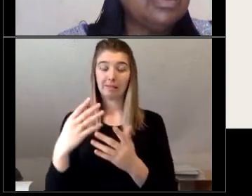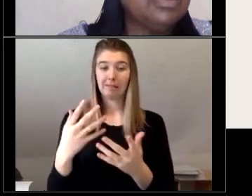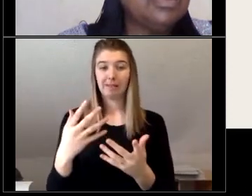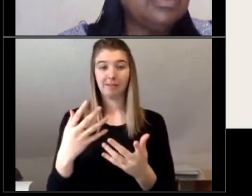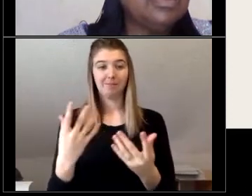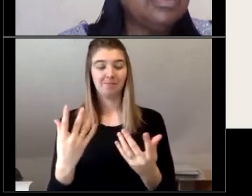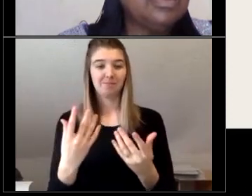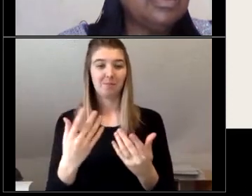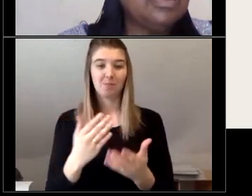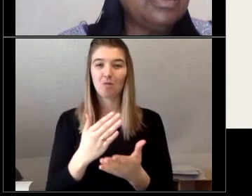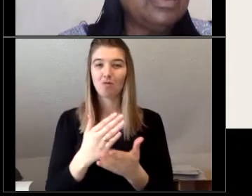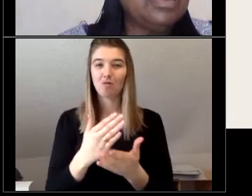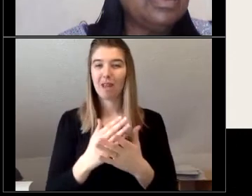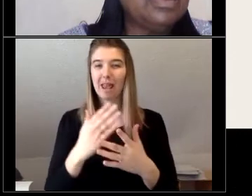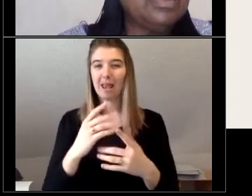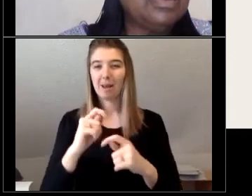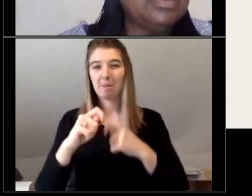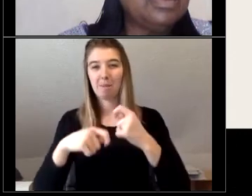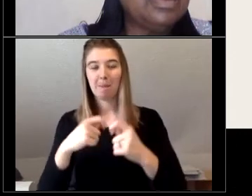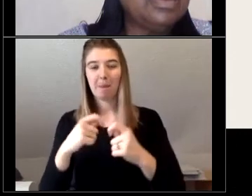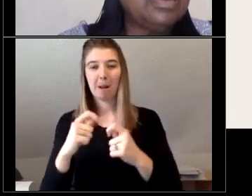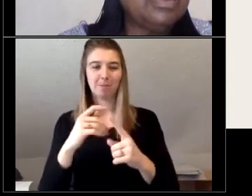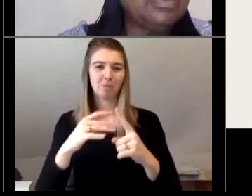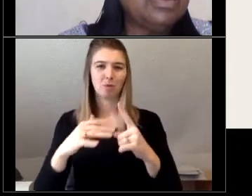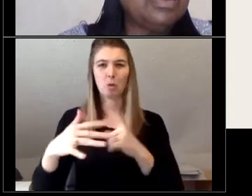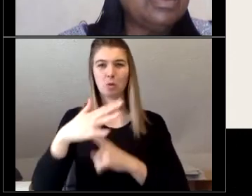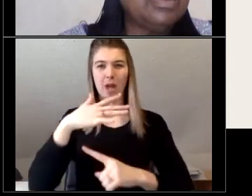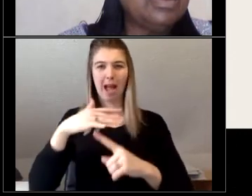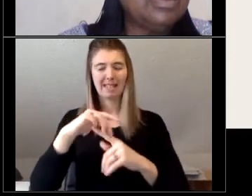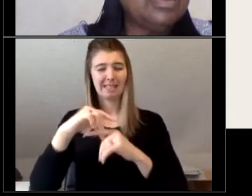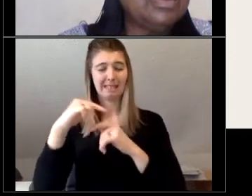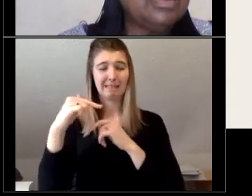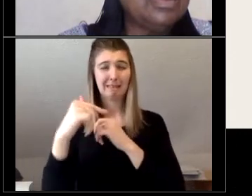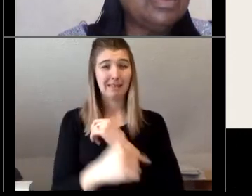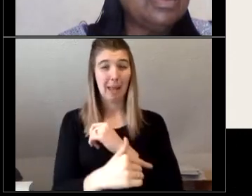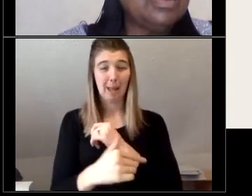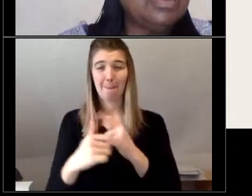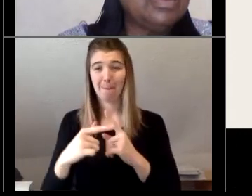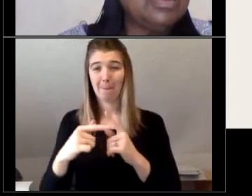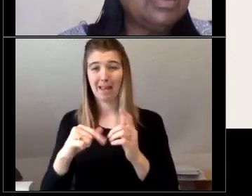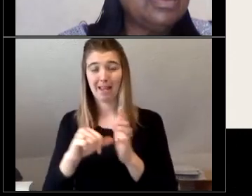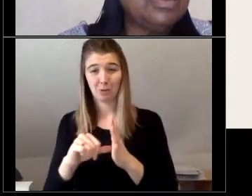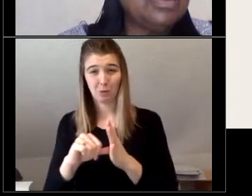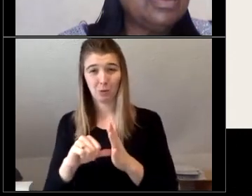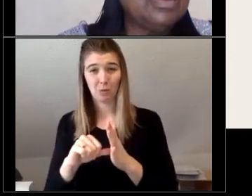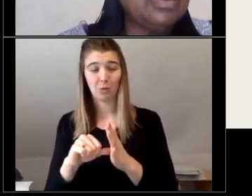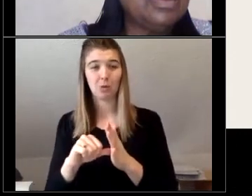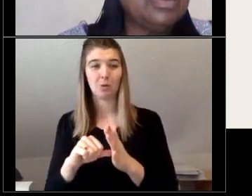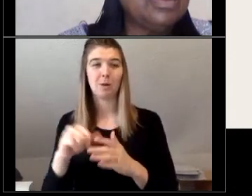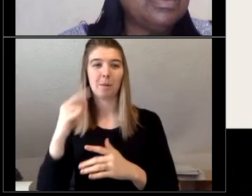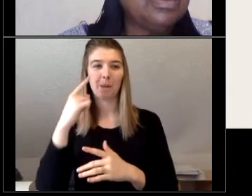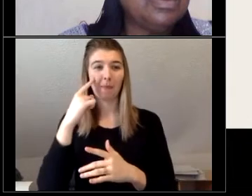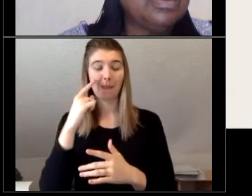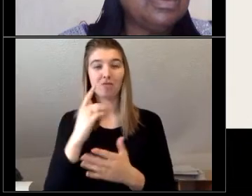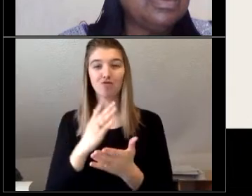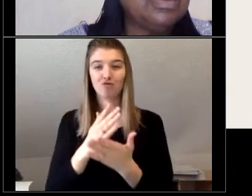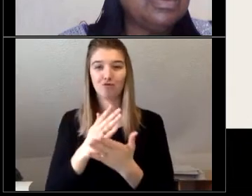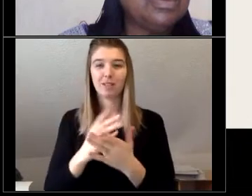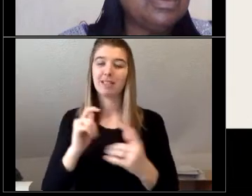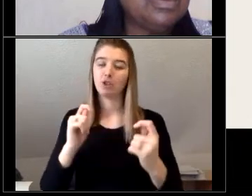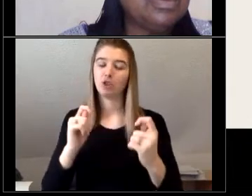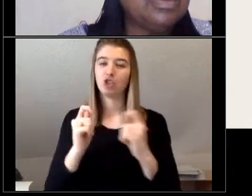a societal and a fairly deep issue. And I think a big part of that is really changing